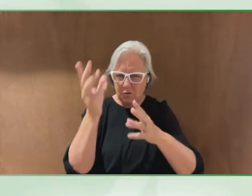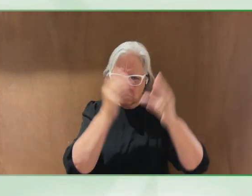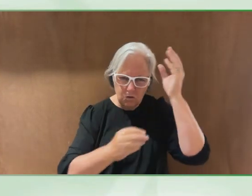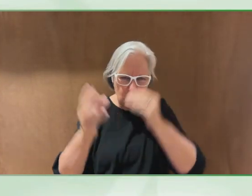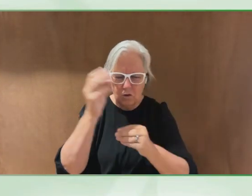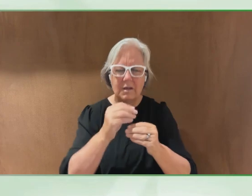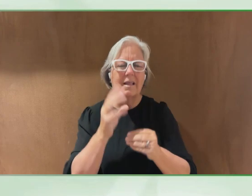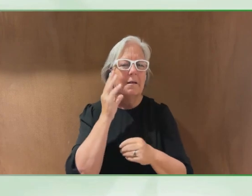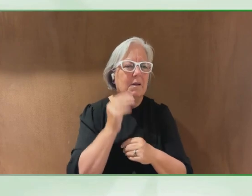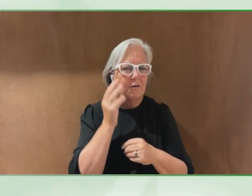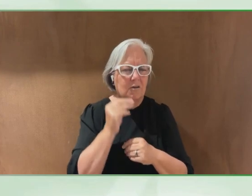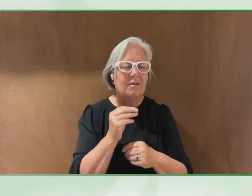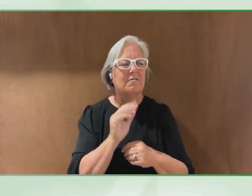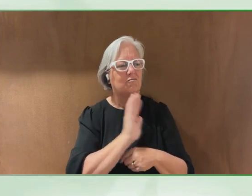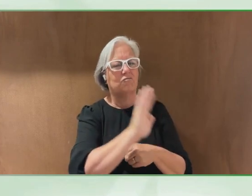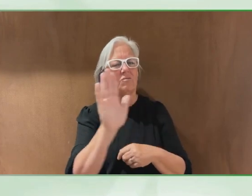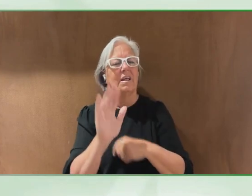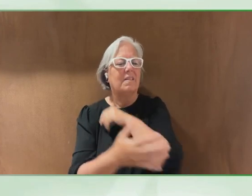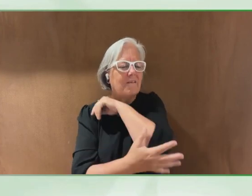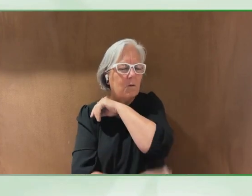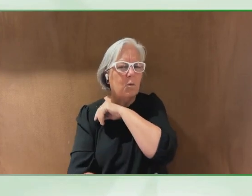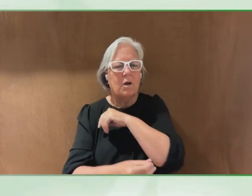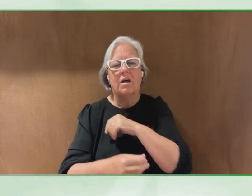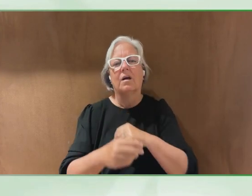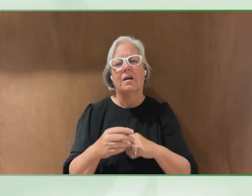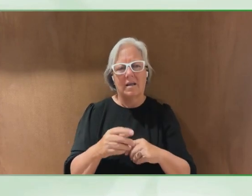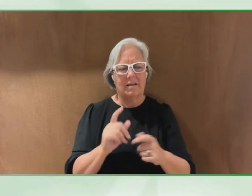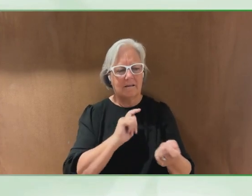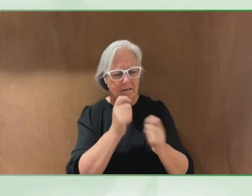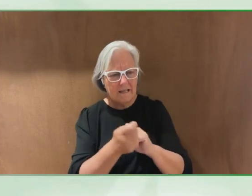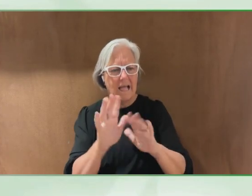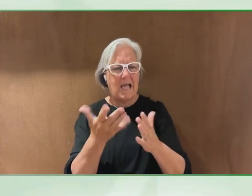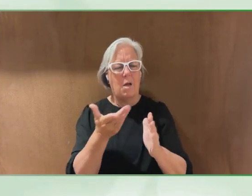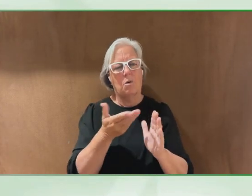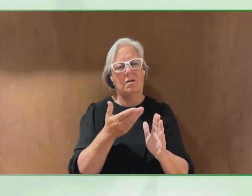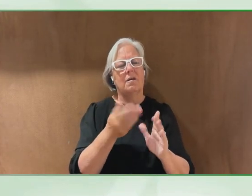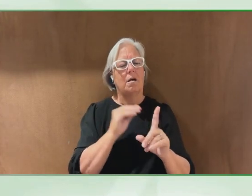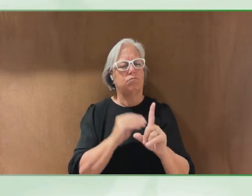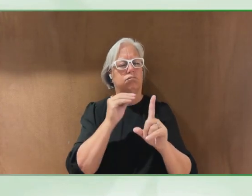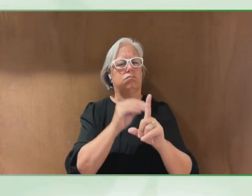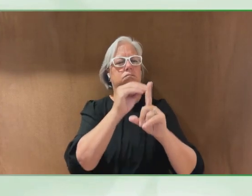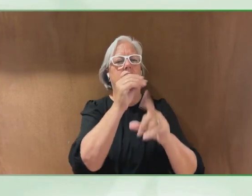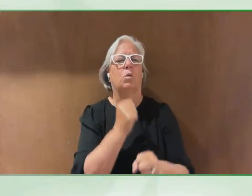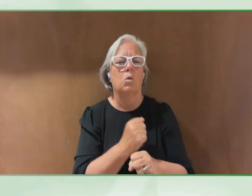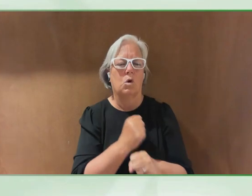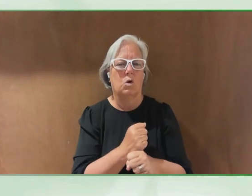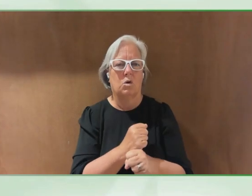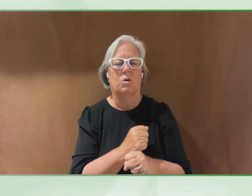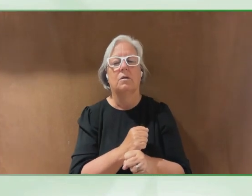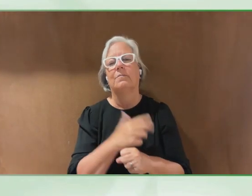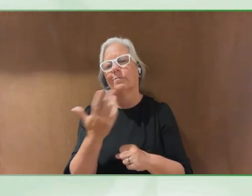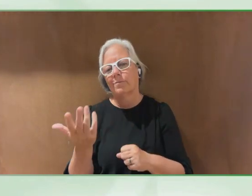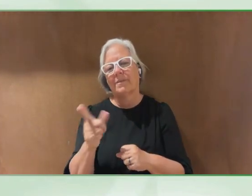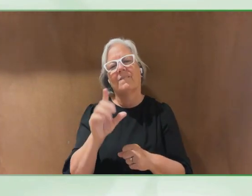countries in policy formulation and promotion, and enhance the society's awareness of employment